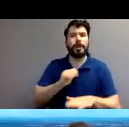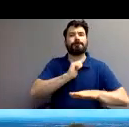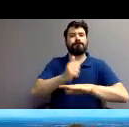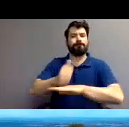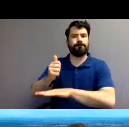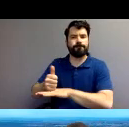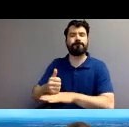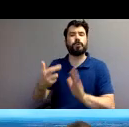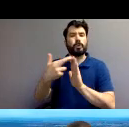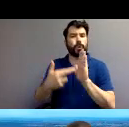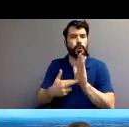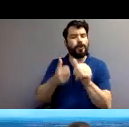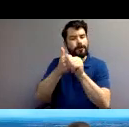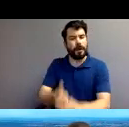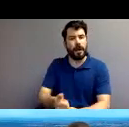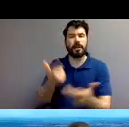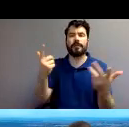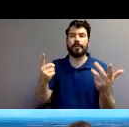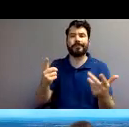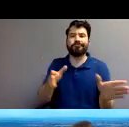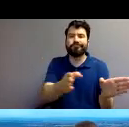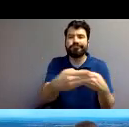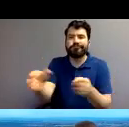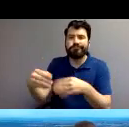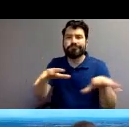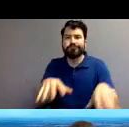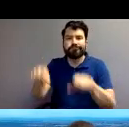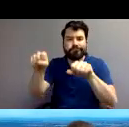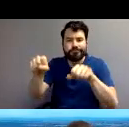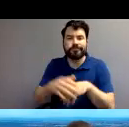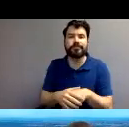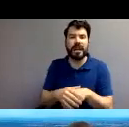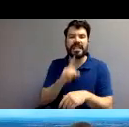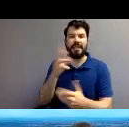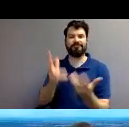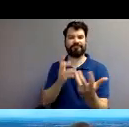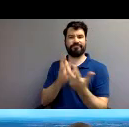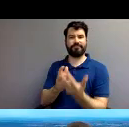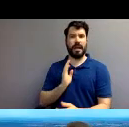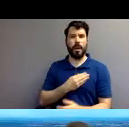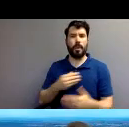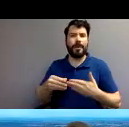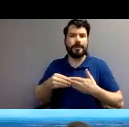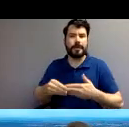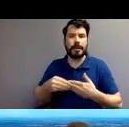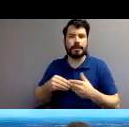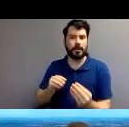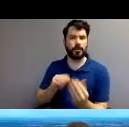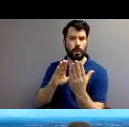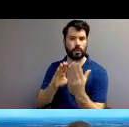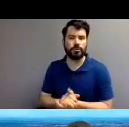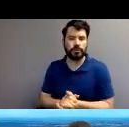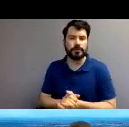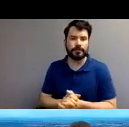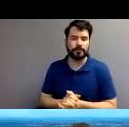and utilization, which correspond to those flexible first employee models that Dee just reviewed.